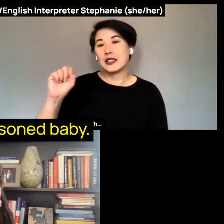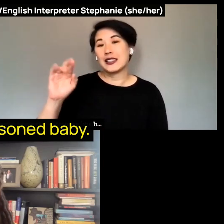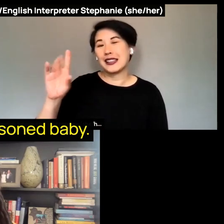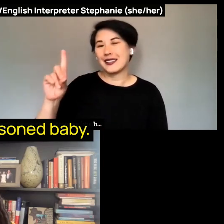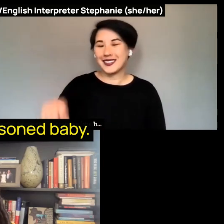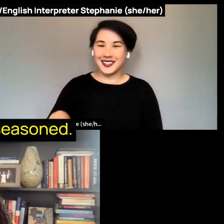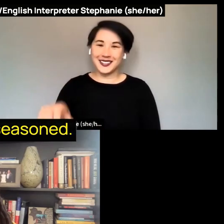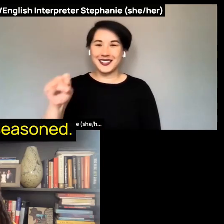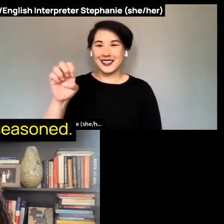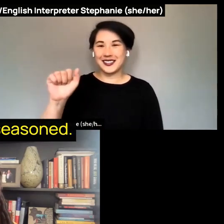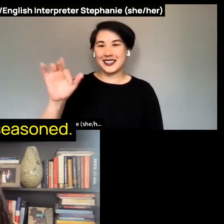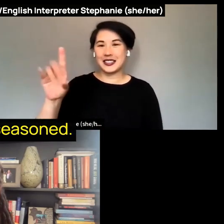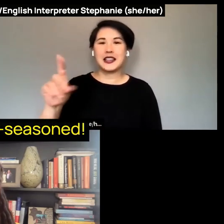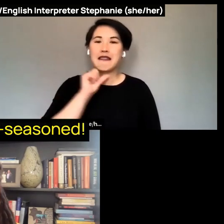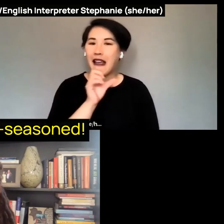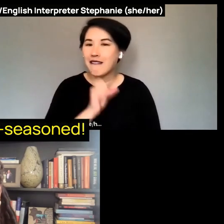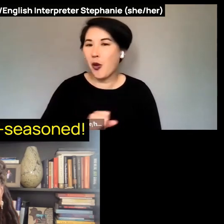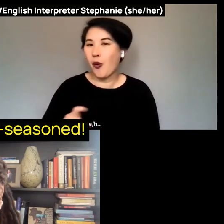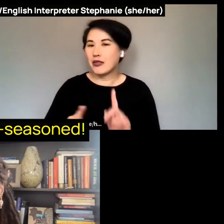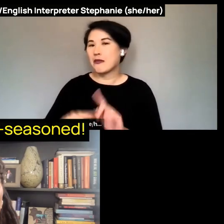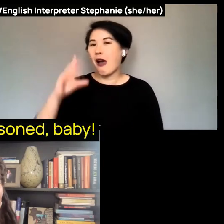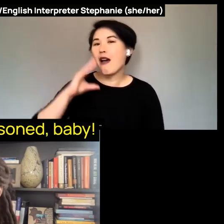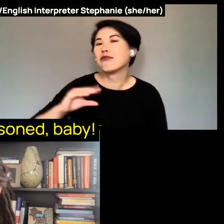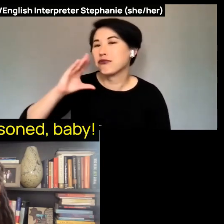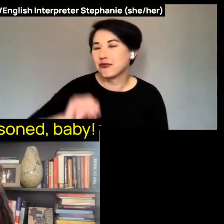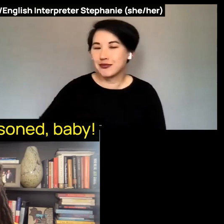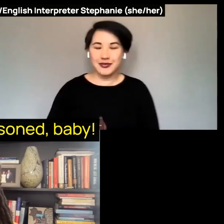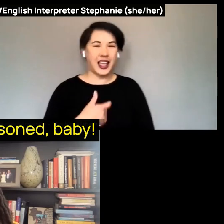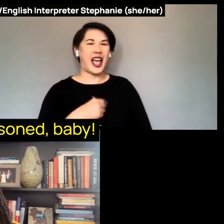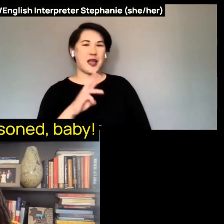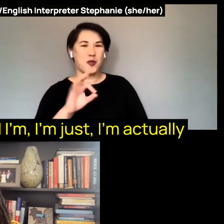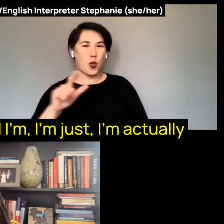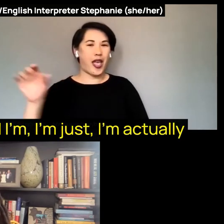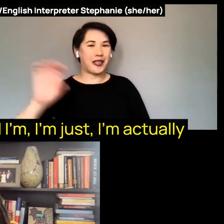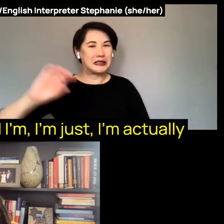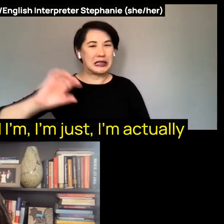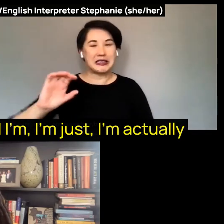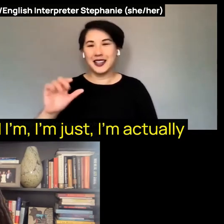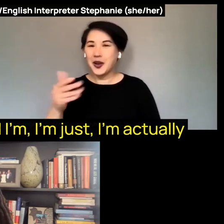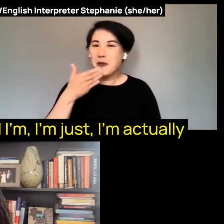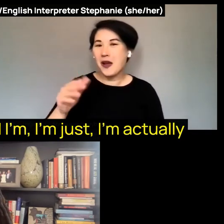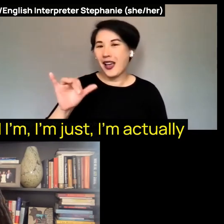I'm a seasoned baby. I'm well seasoned. You're well seasoned. I'm well seasoned, baby.